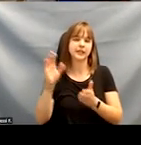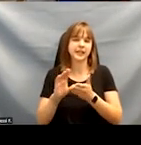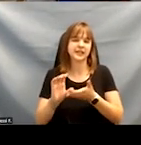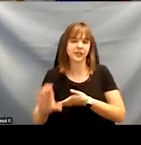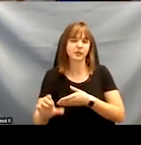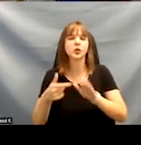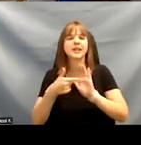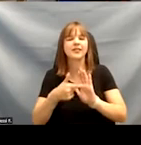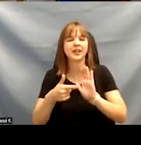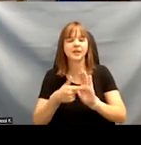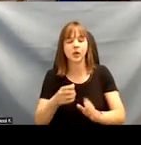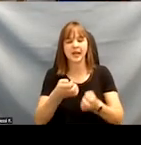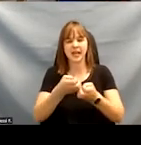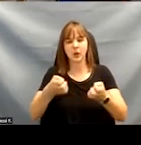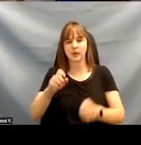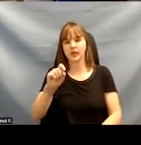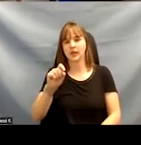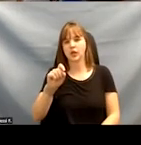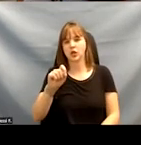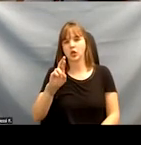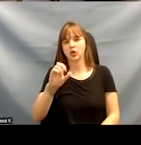away. We did a lot of stuff by hand and still do.